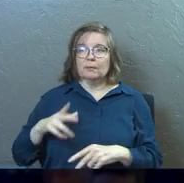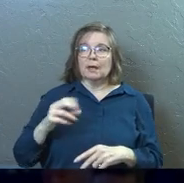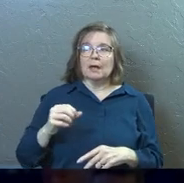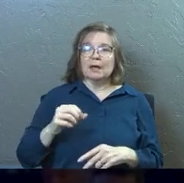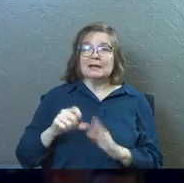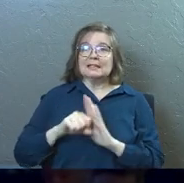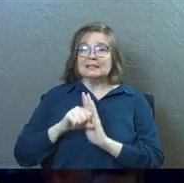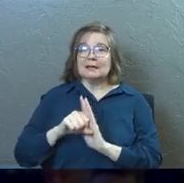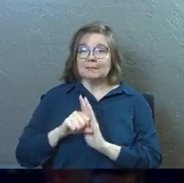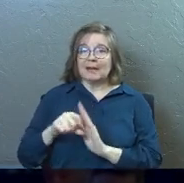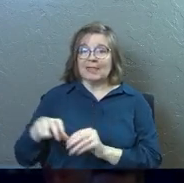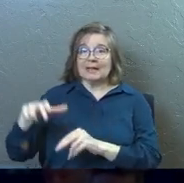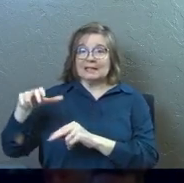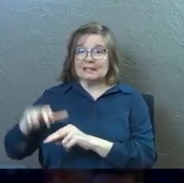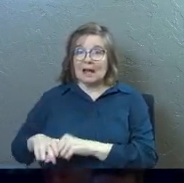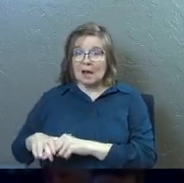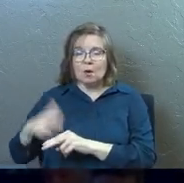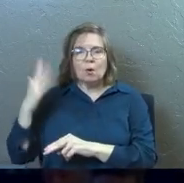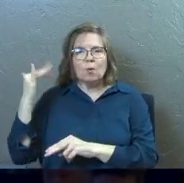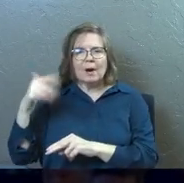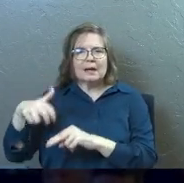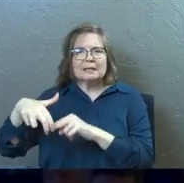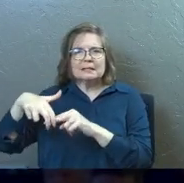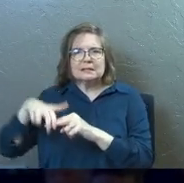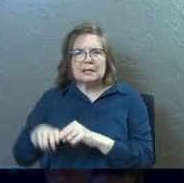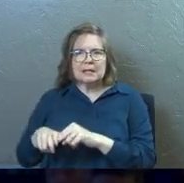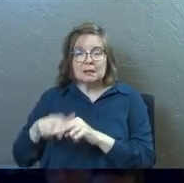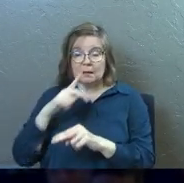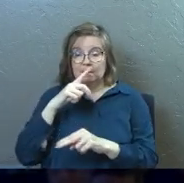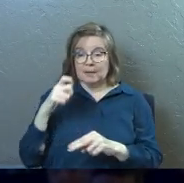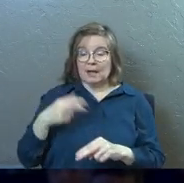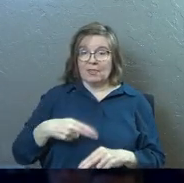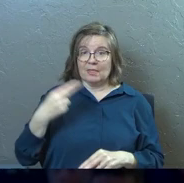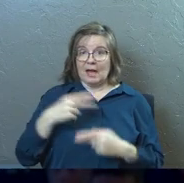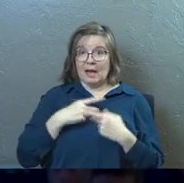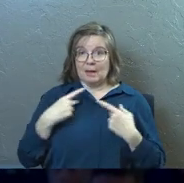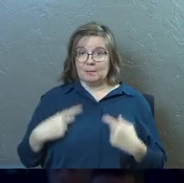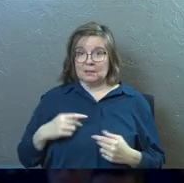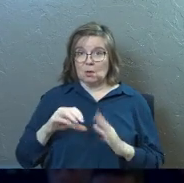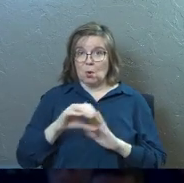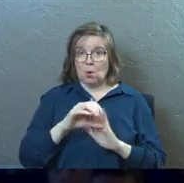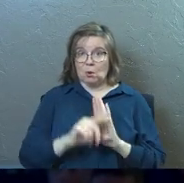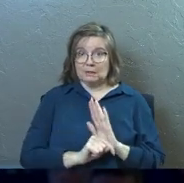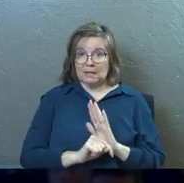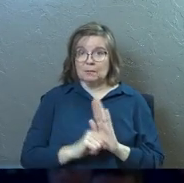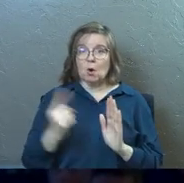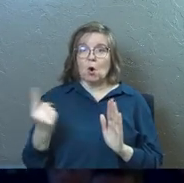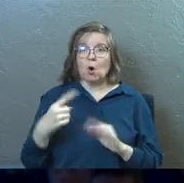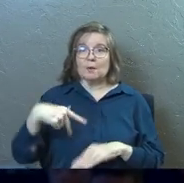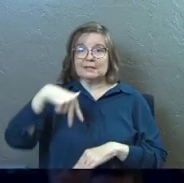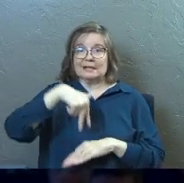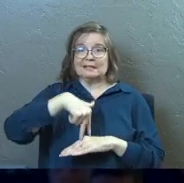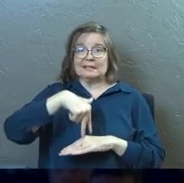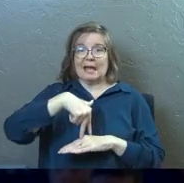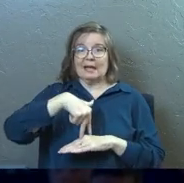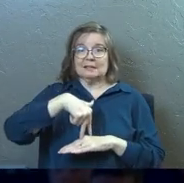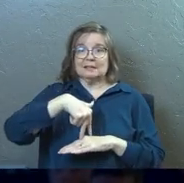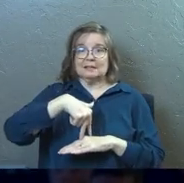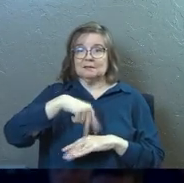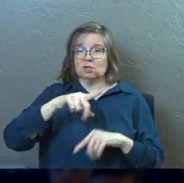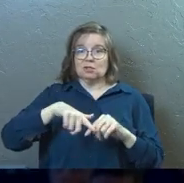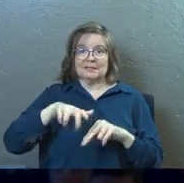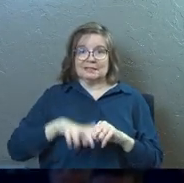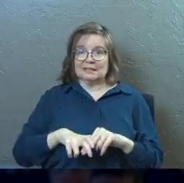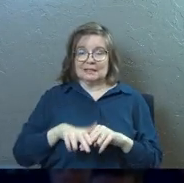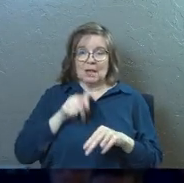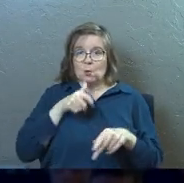it's symbolic that he sat down. Why did he sit down? Because the high priest in the Old Testament always had to stand,